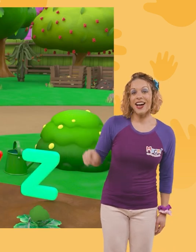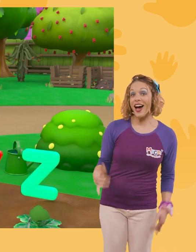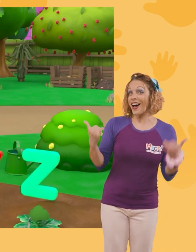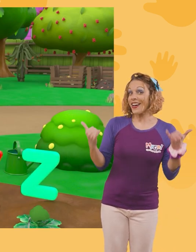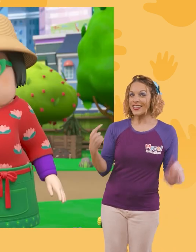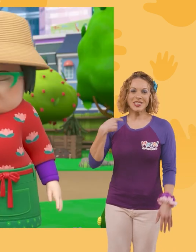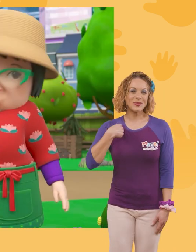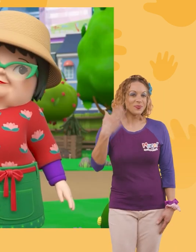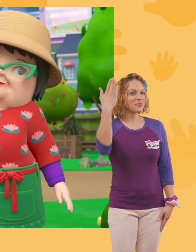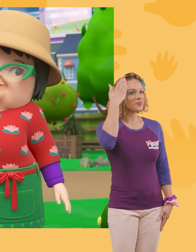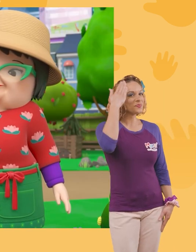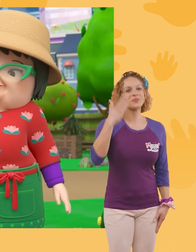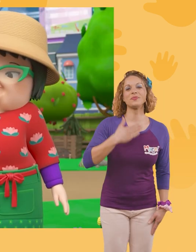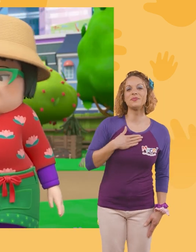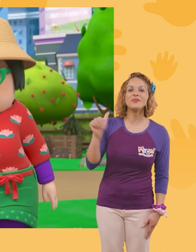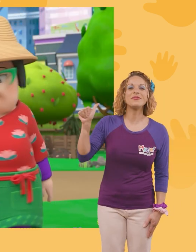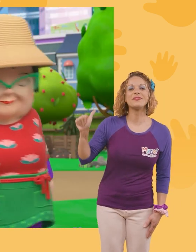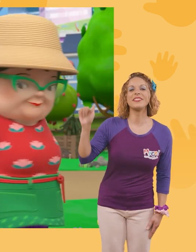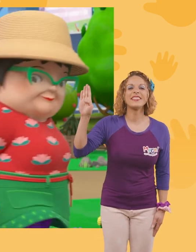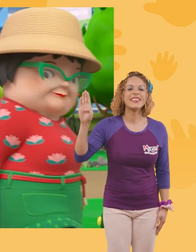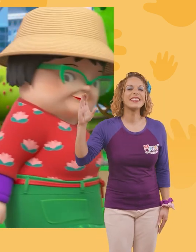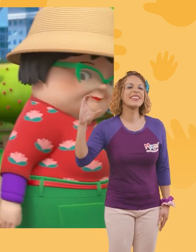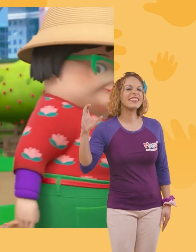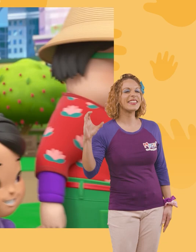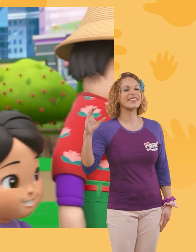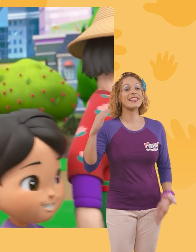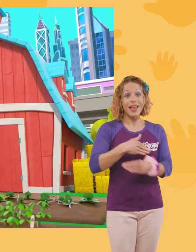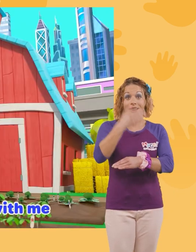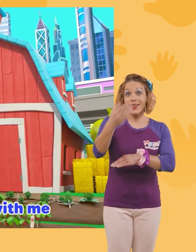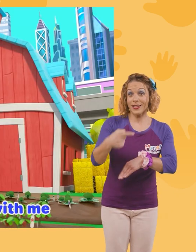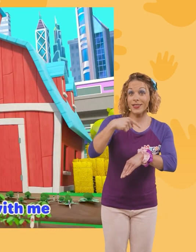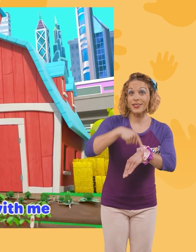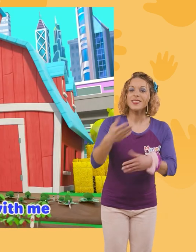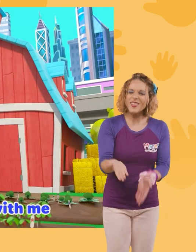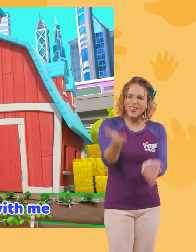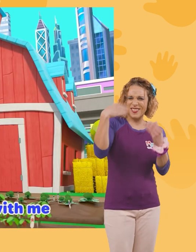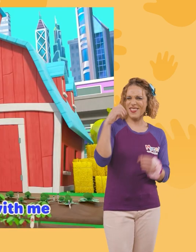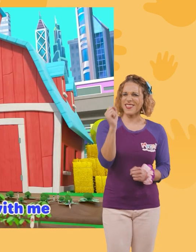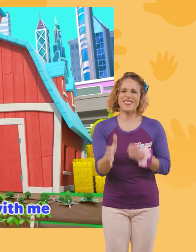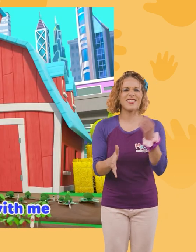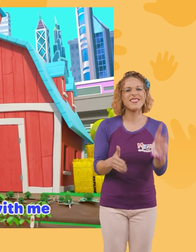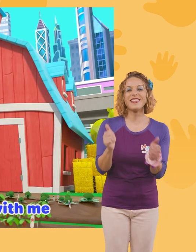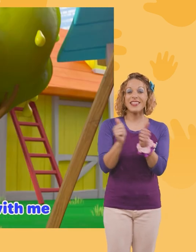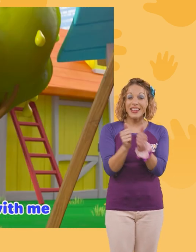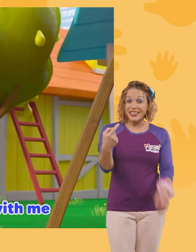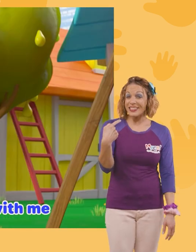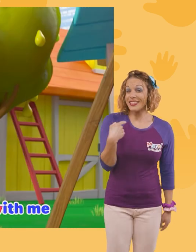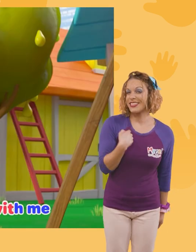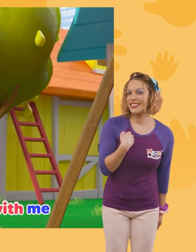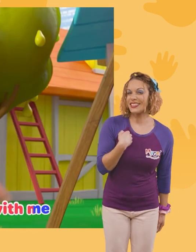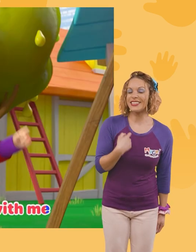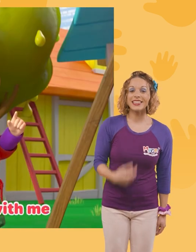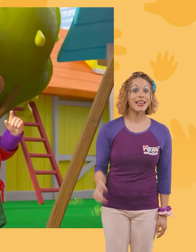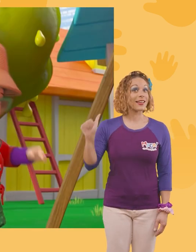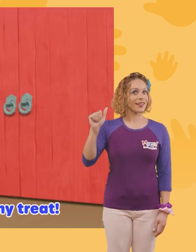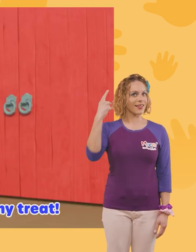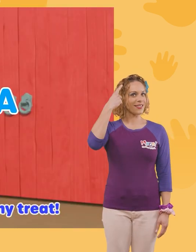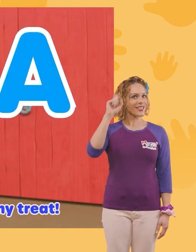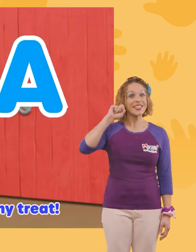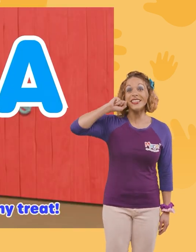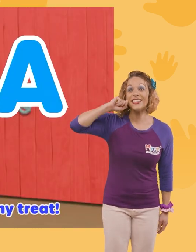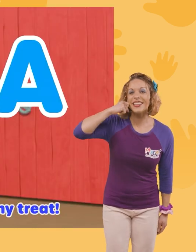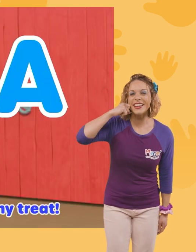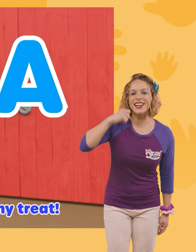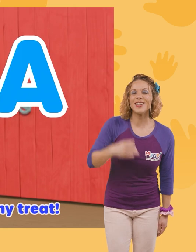Z. Now I know my ABC. Next time won't you sing with me?